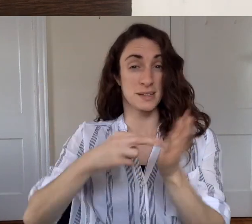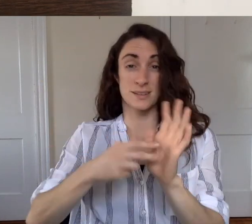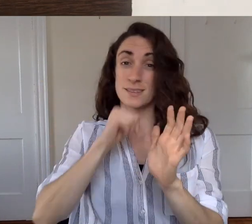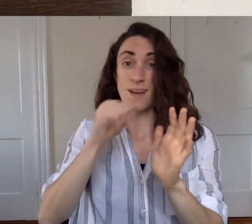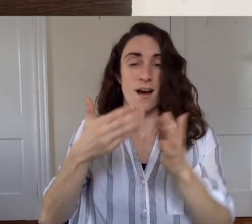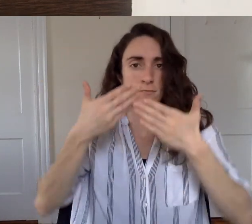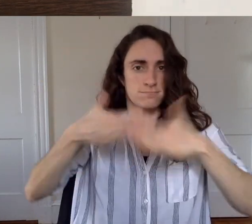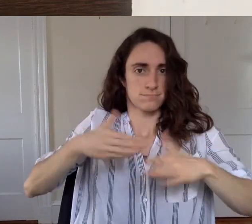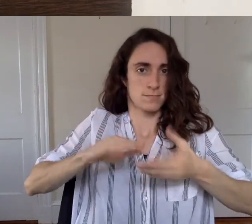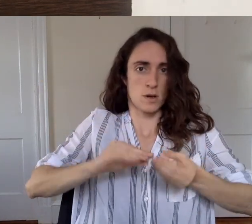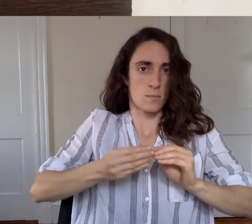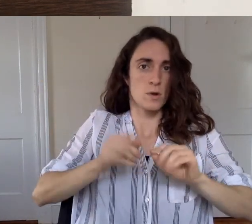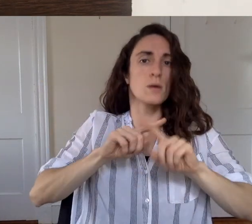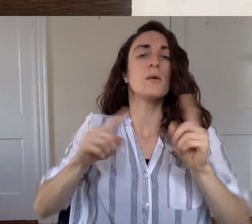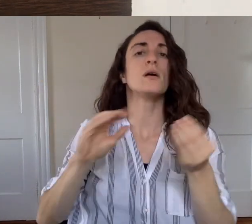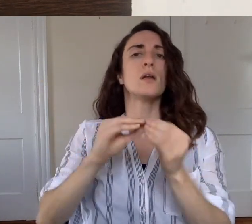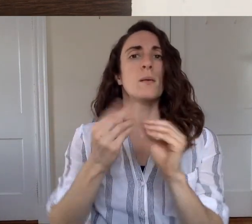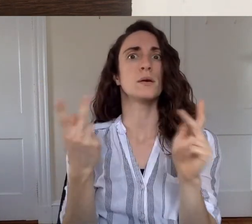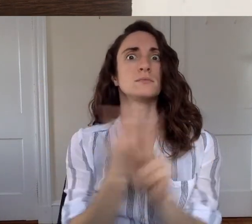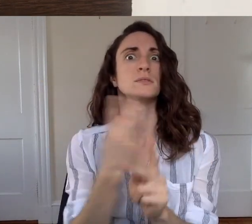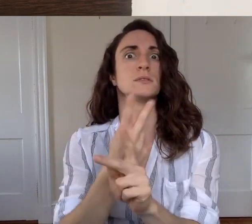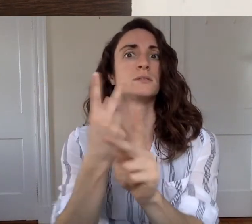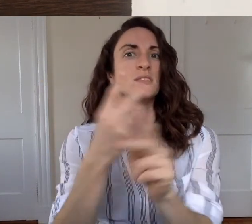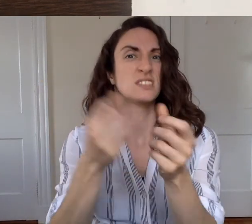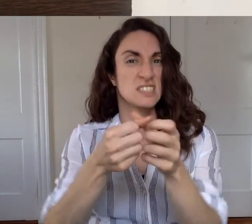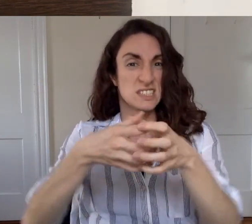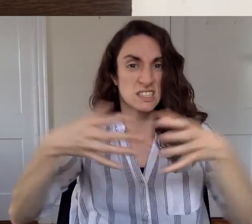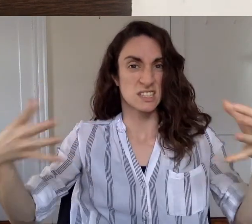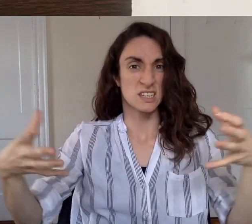If you're curious to find out about that, check out my next video.